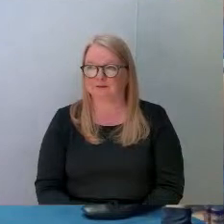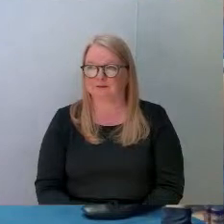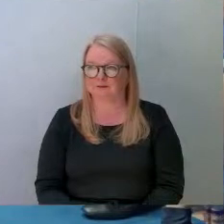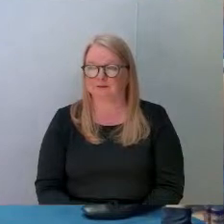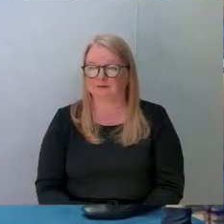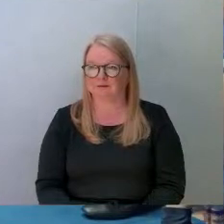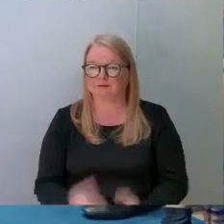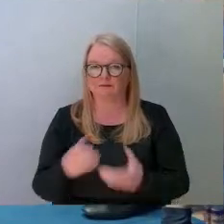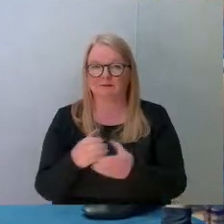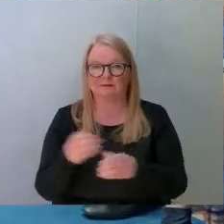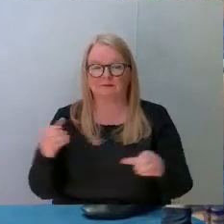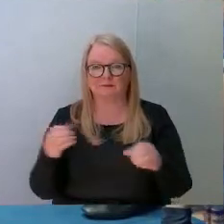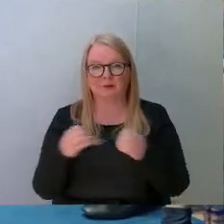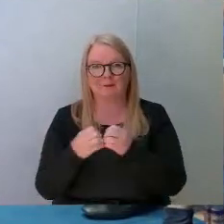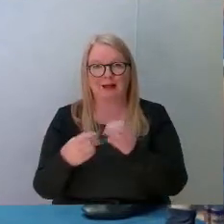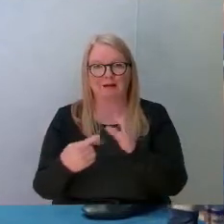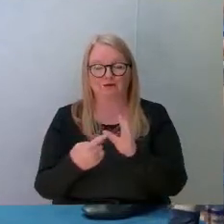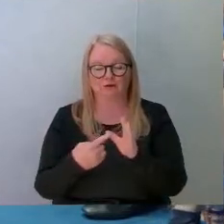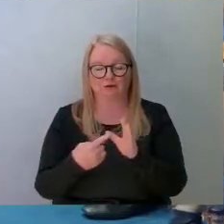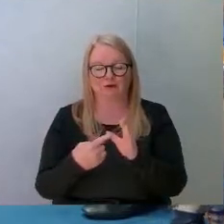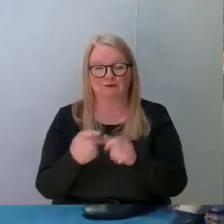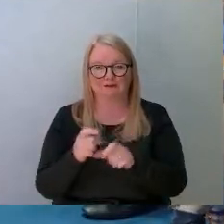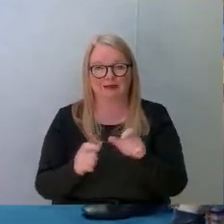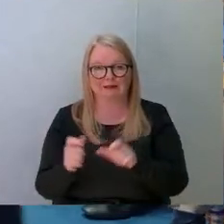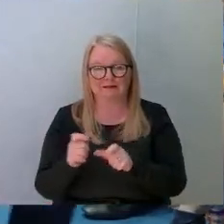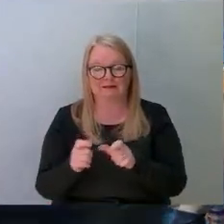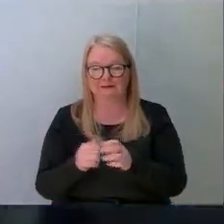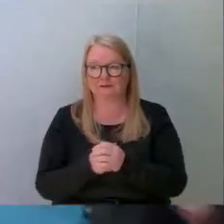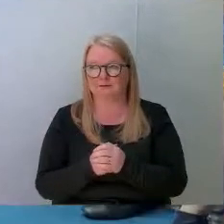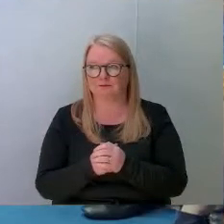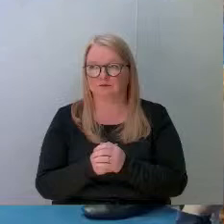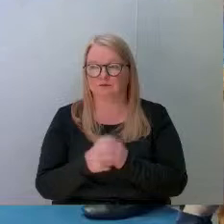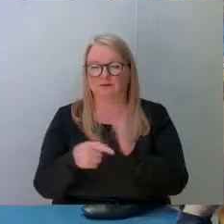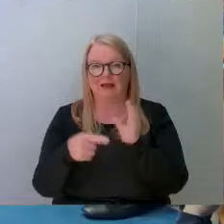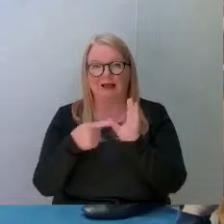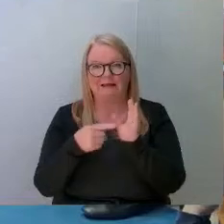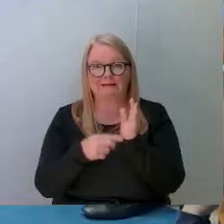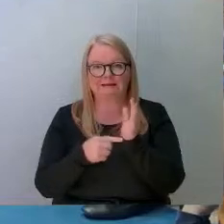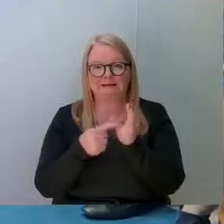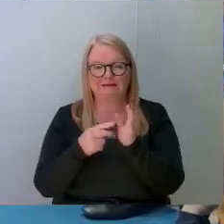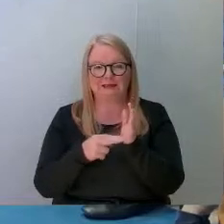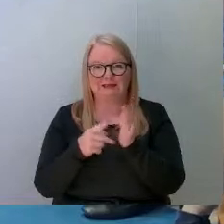For the degree of Bachelor of Science, Atanas Georgiev.